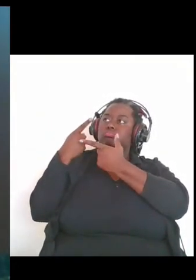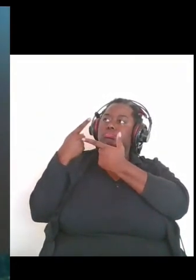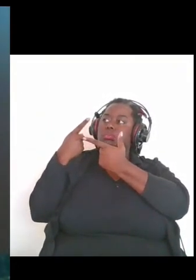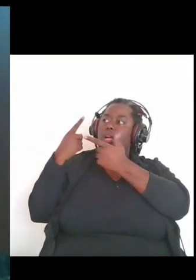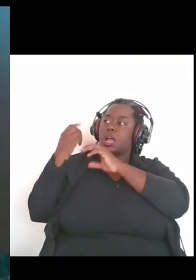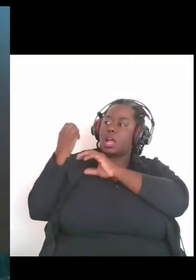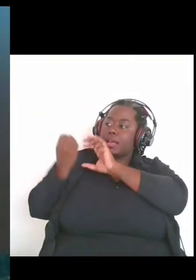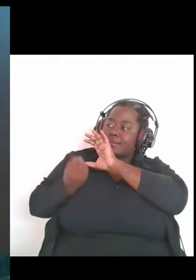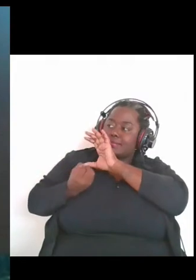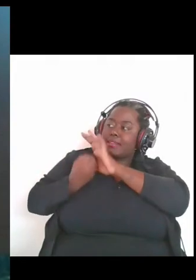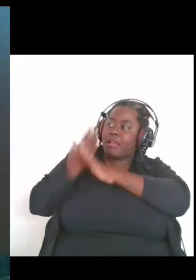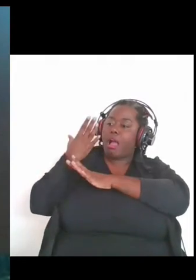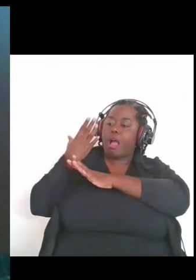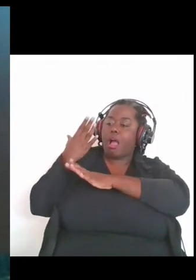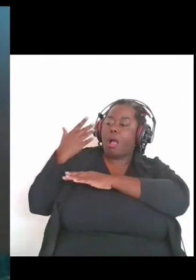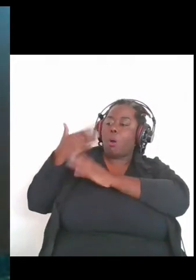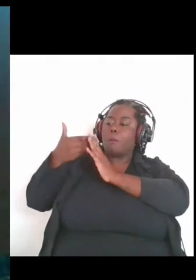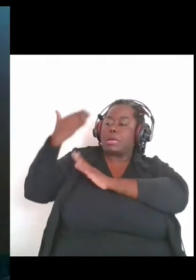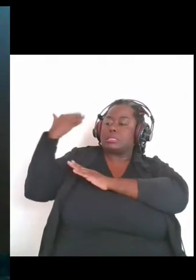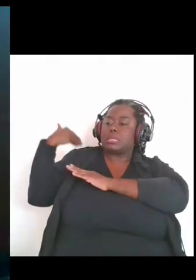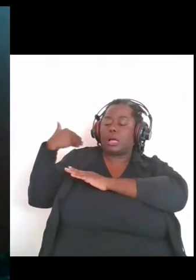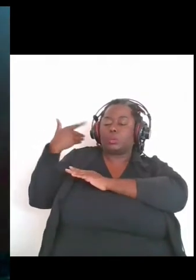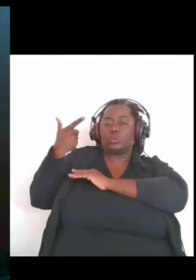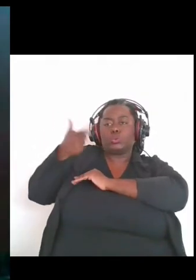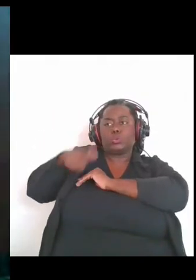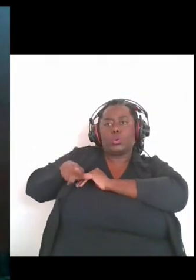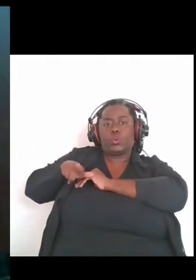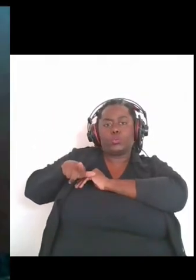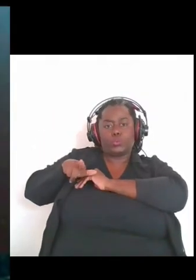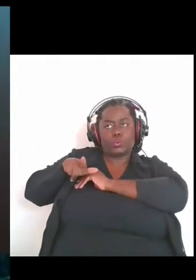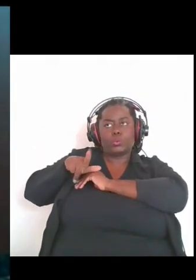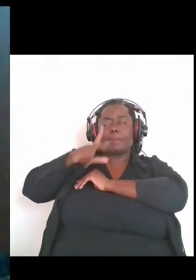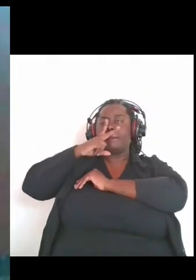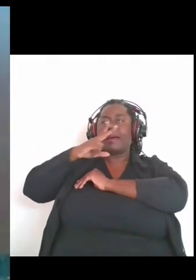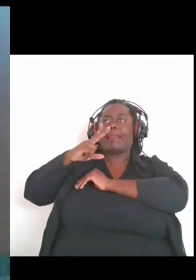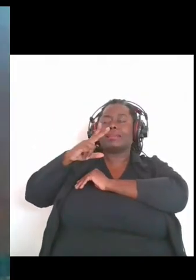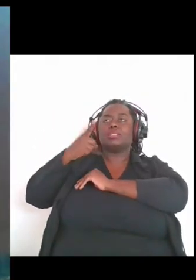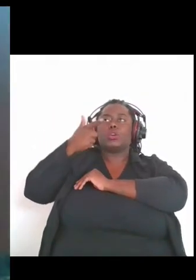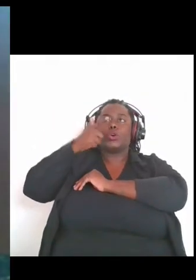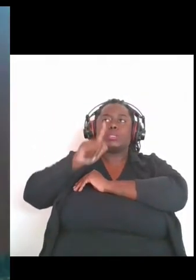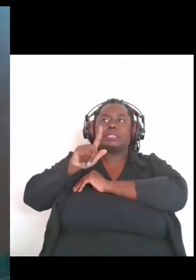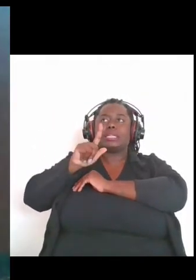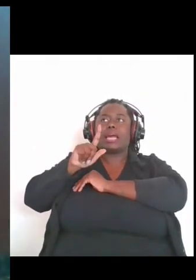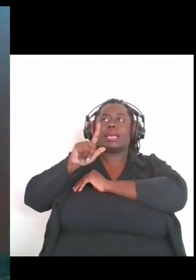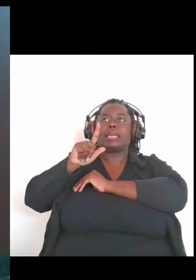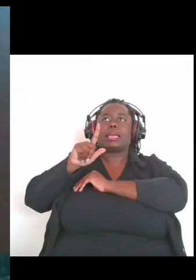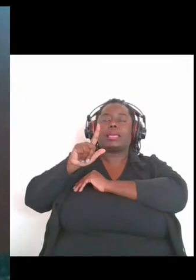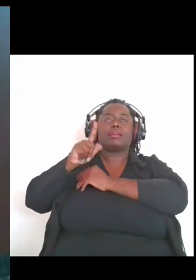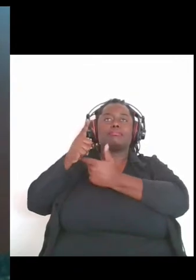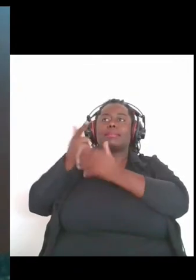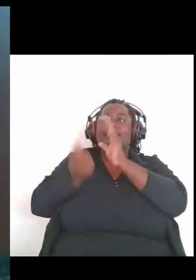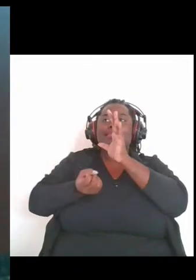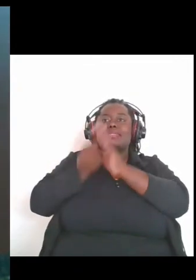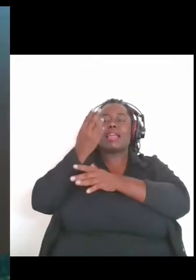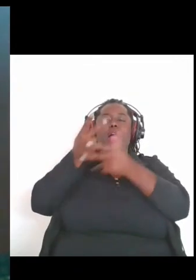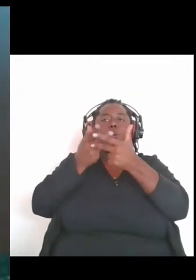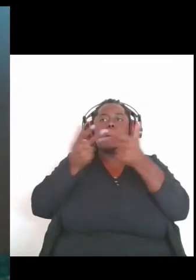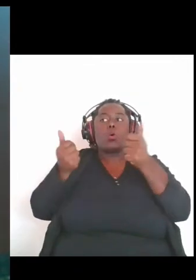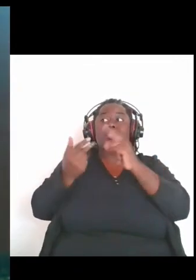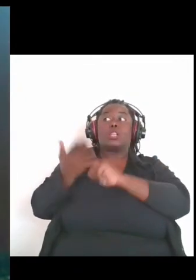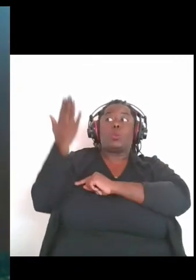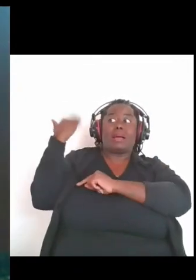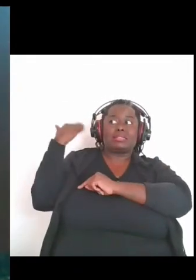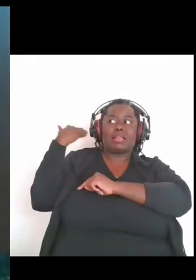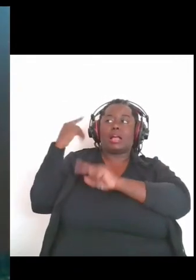way that does not is not intended to rewrite the past but just to bring evidence